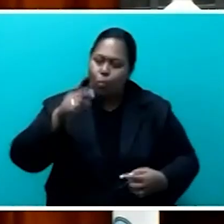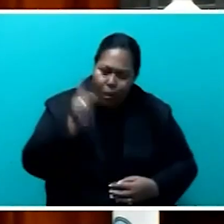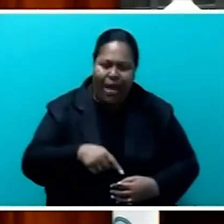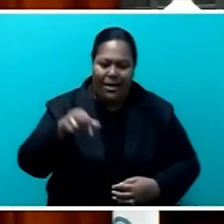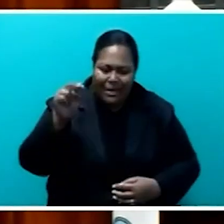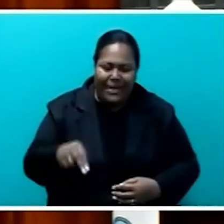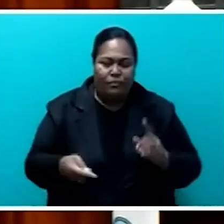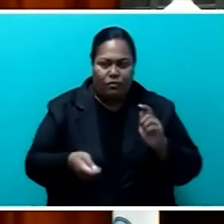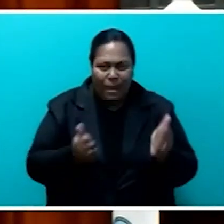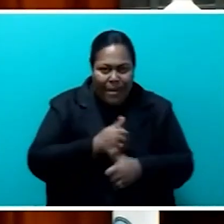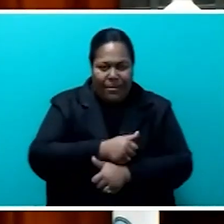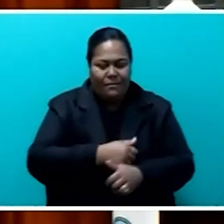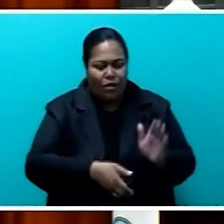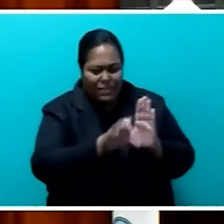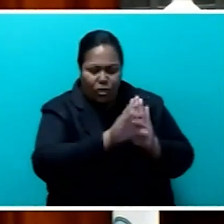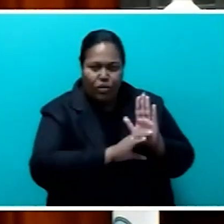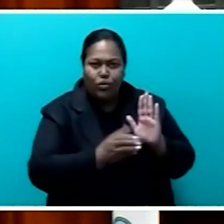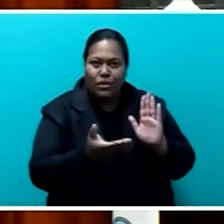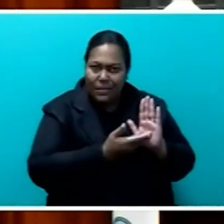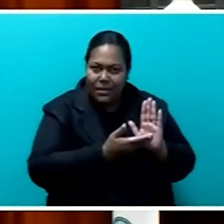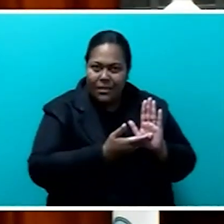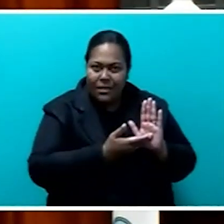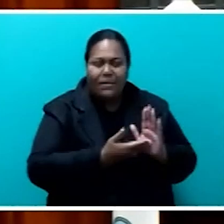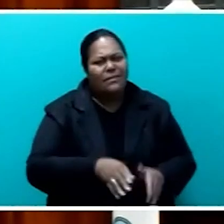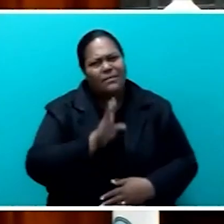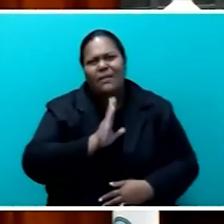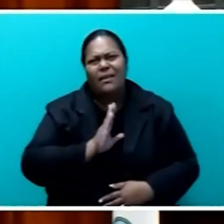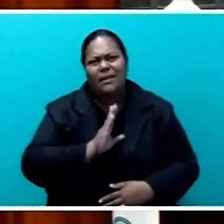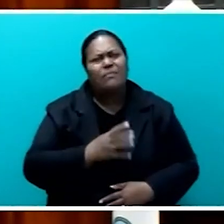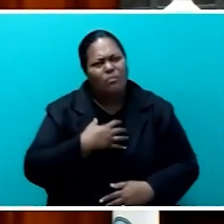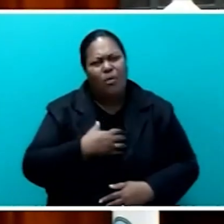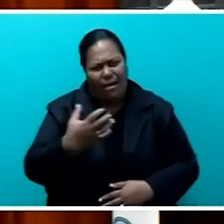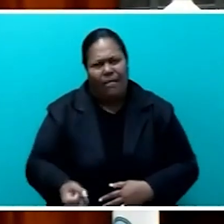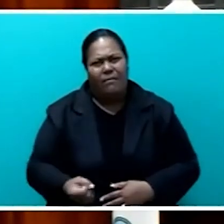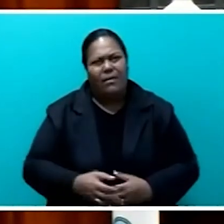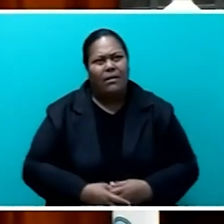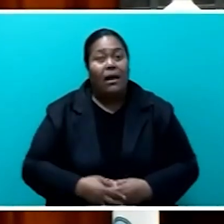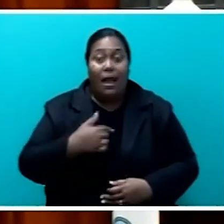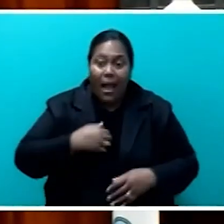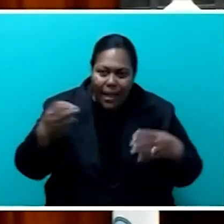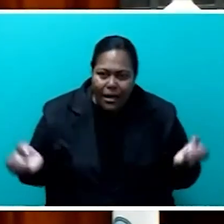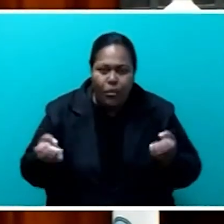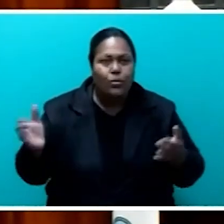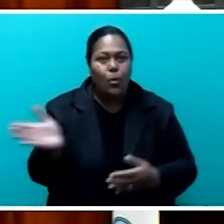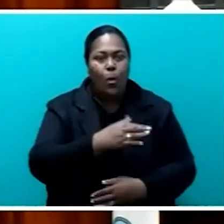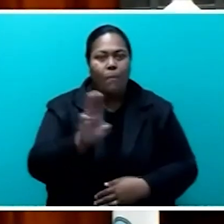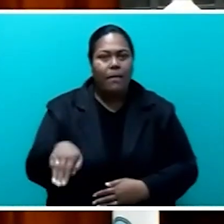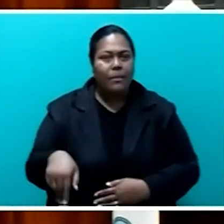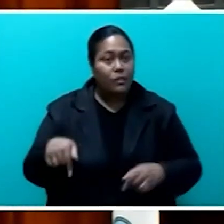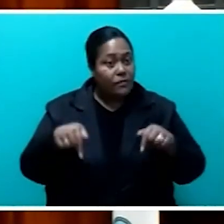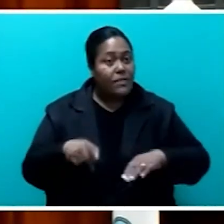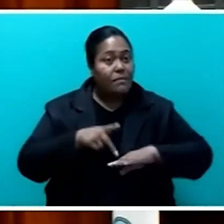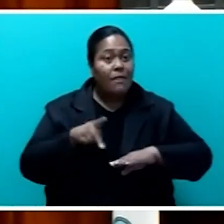amendment in this Constitution, and sadly there are a few more. I urge all members of this